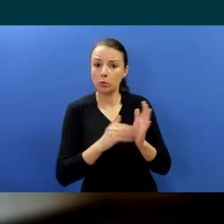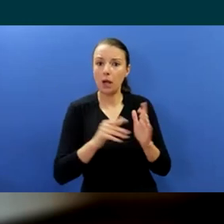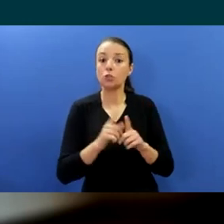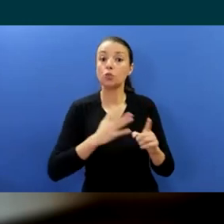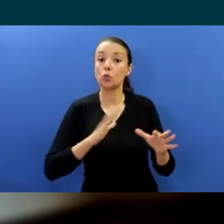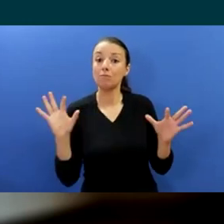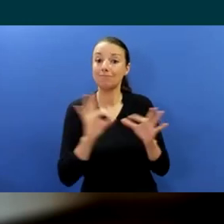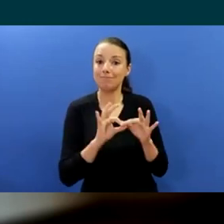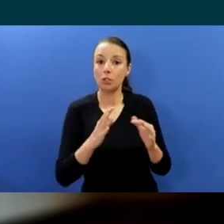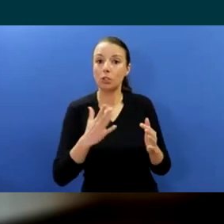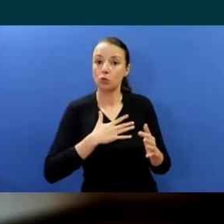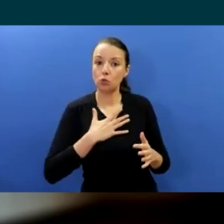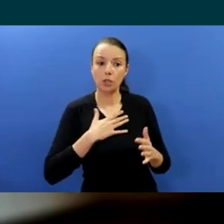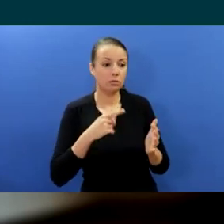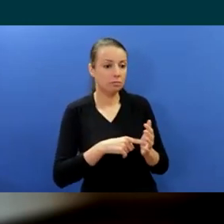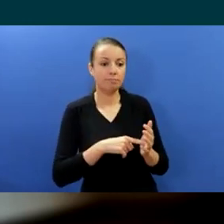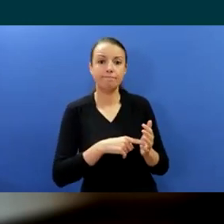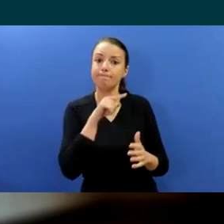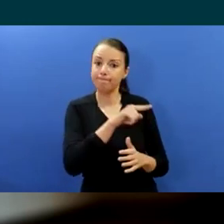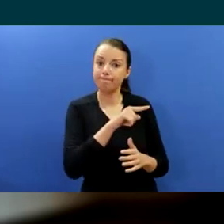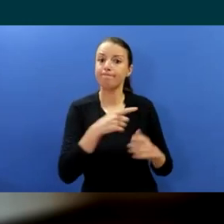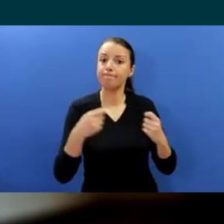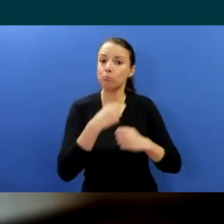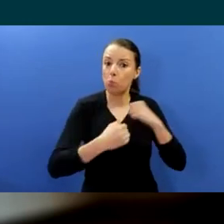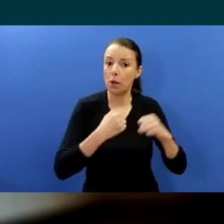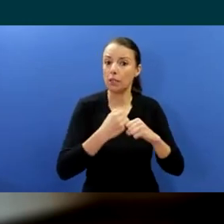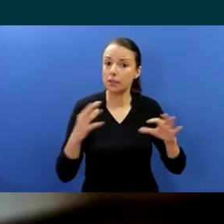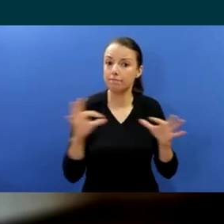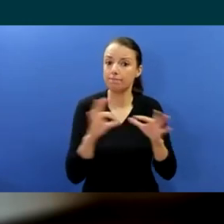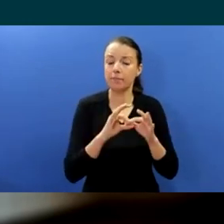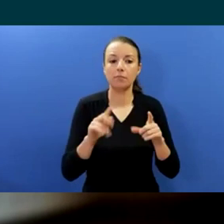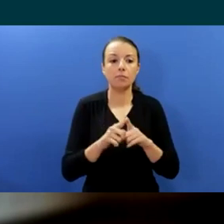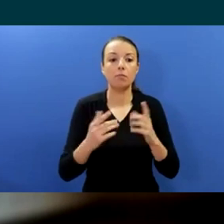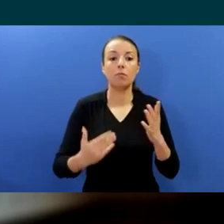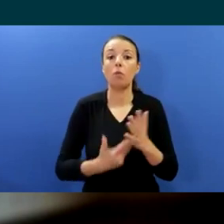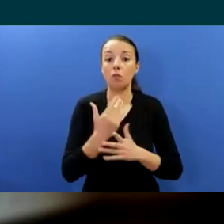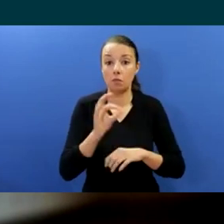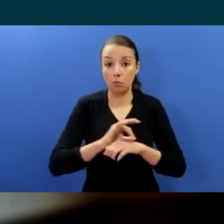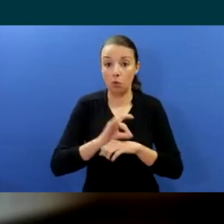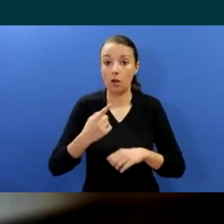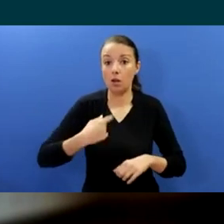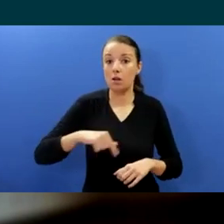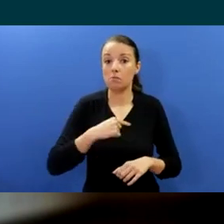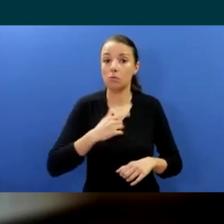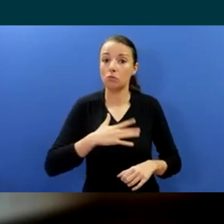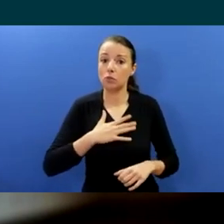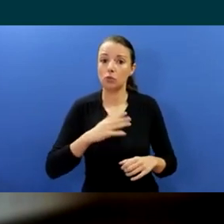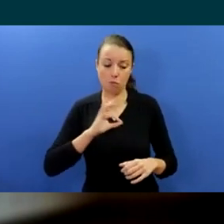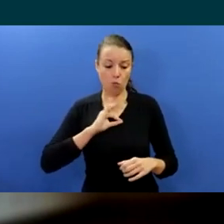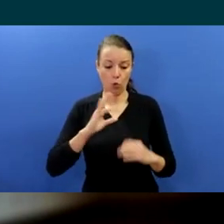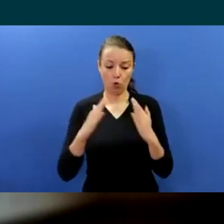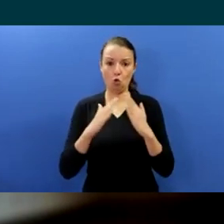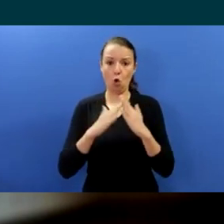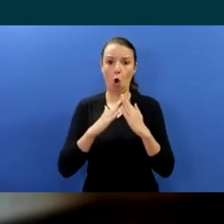new project, which will be your home, then you feel a sense of